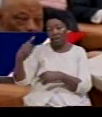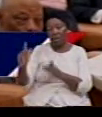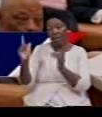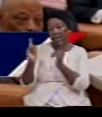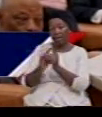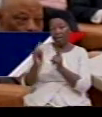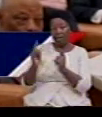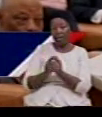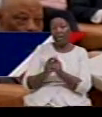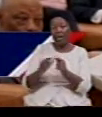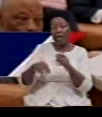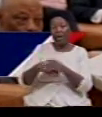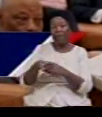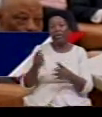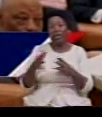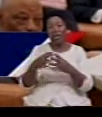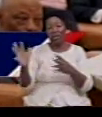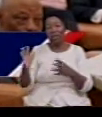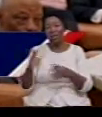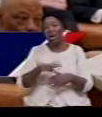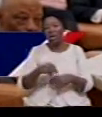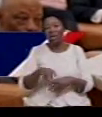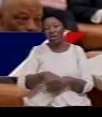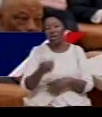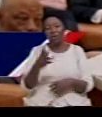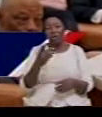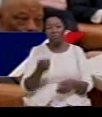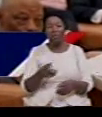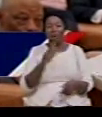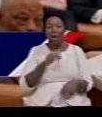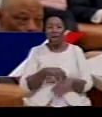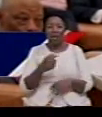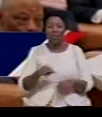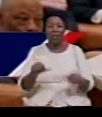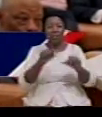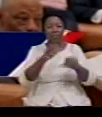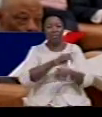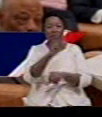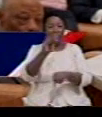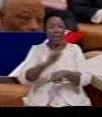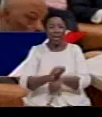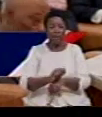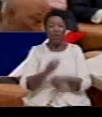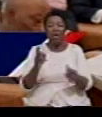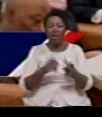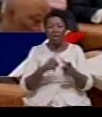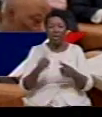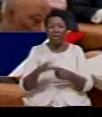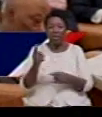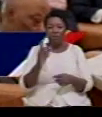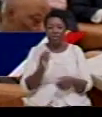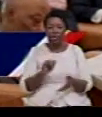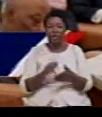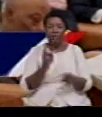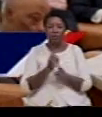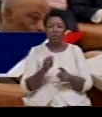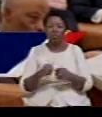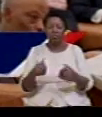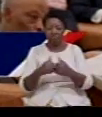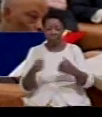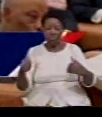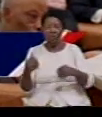outside the tabernacle, one in the tabernacle. The one outside the tabernacle is to reconcile the leper with the social community, and